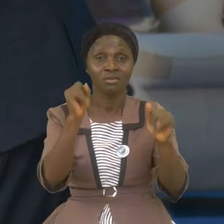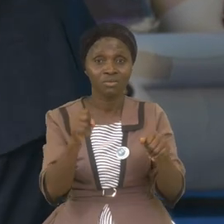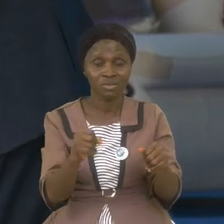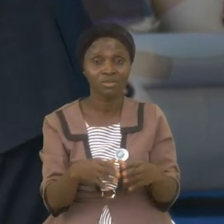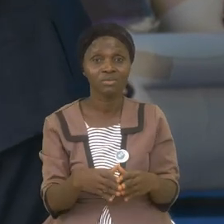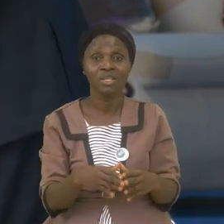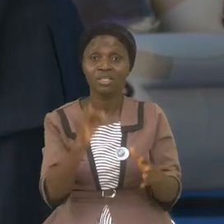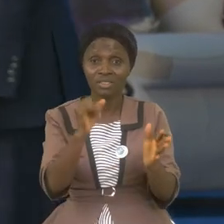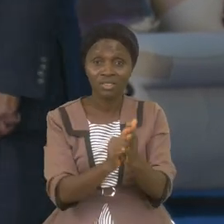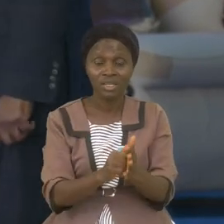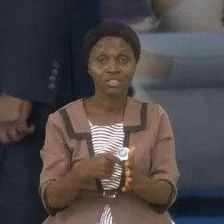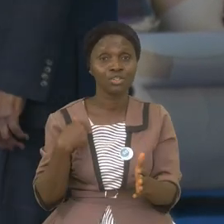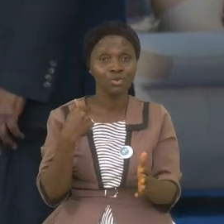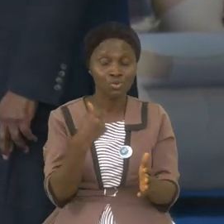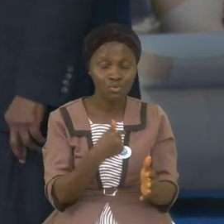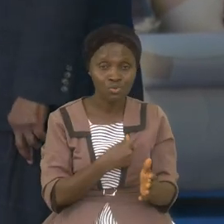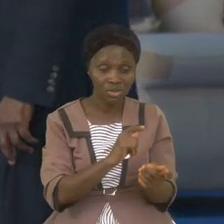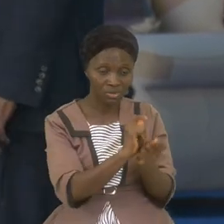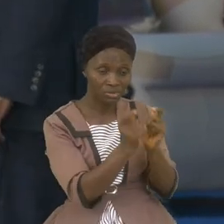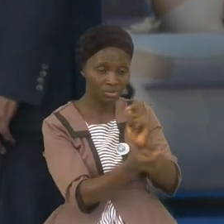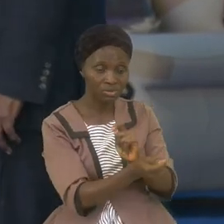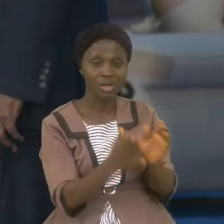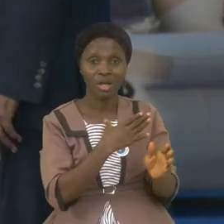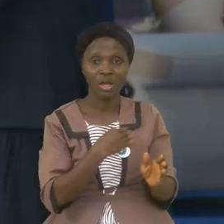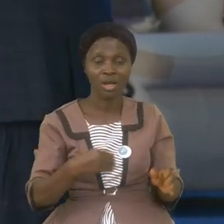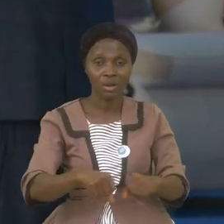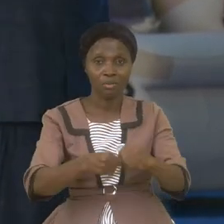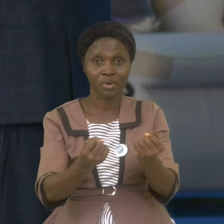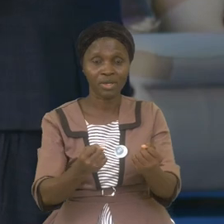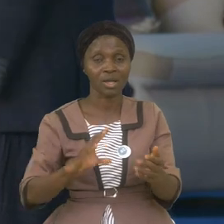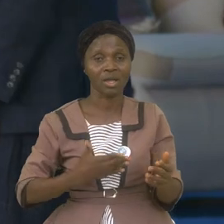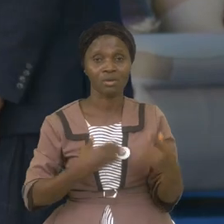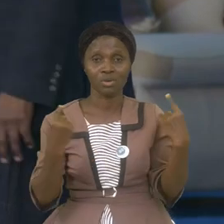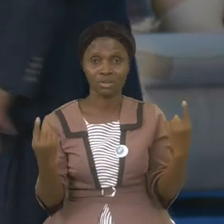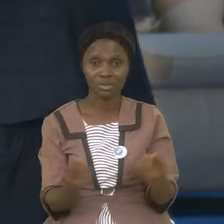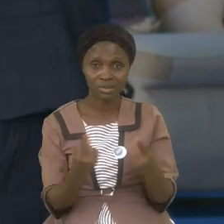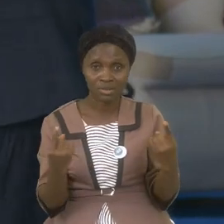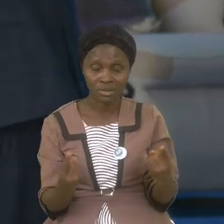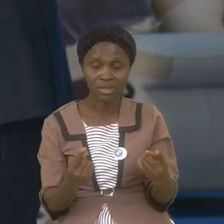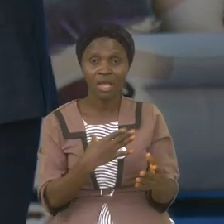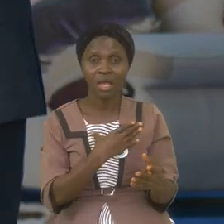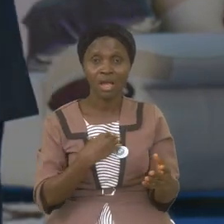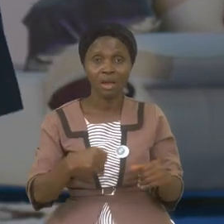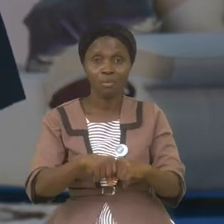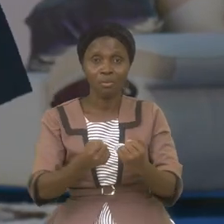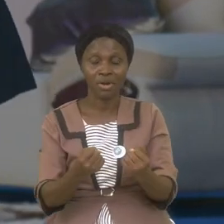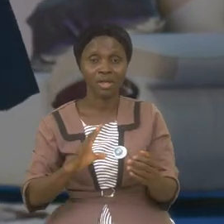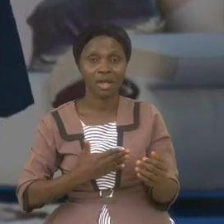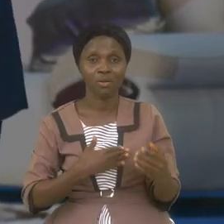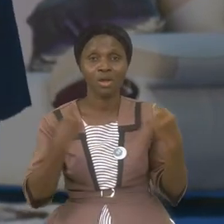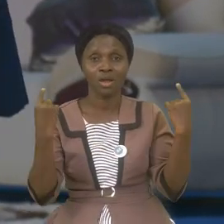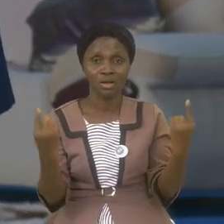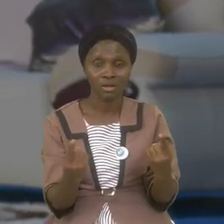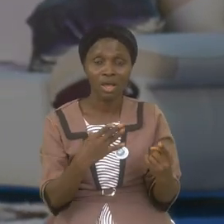is to turn and break off our sin and break off our iniquity and come to